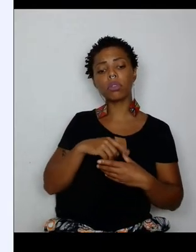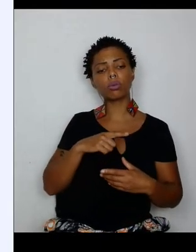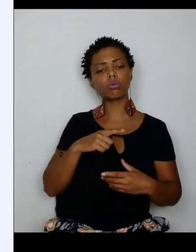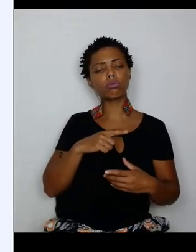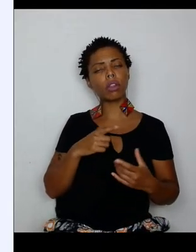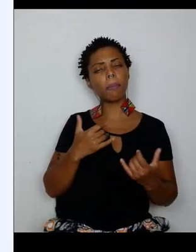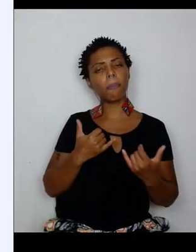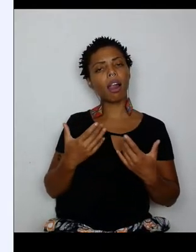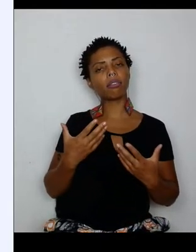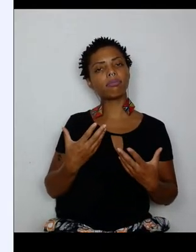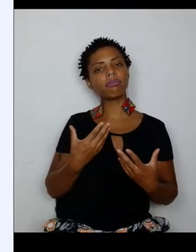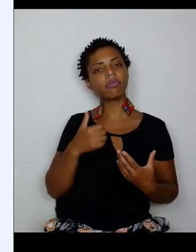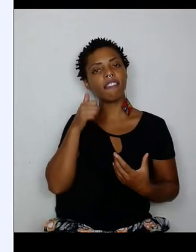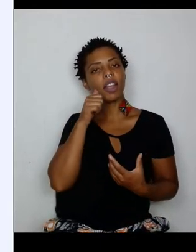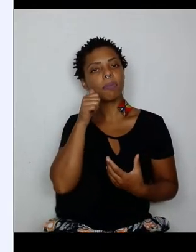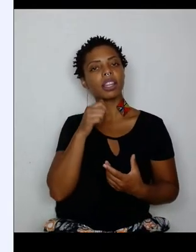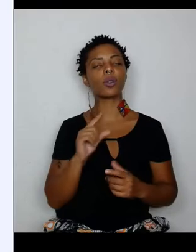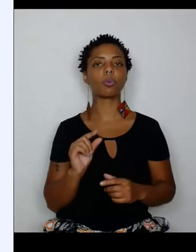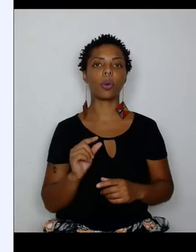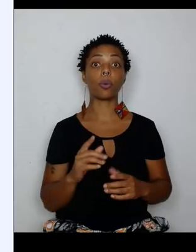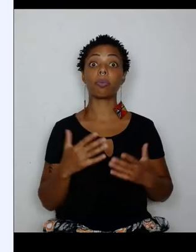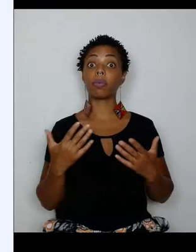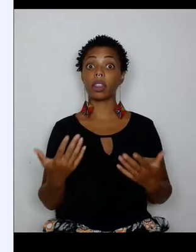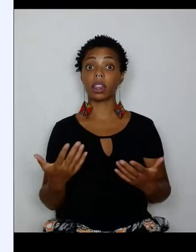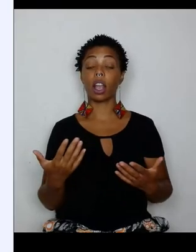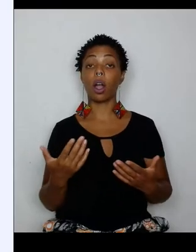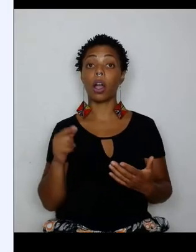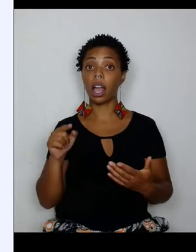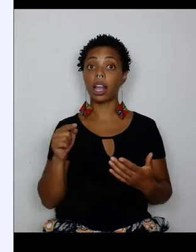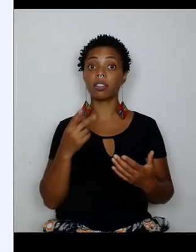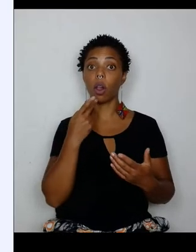sexes makes their relations the easier